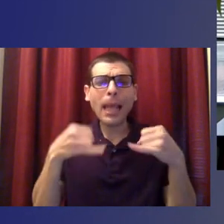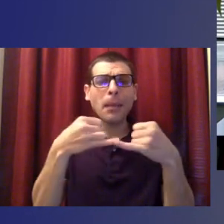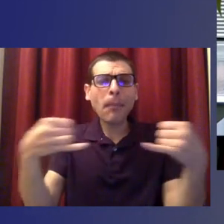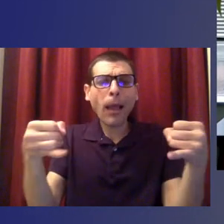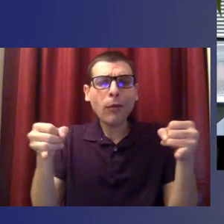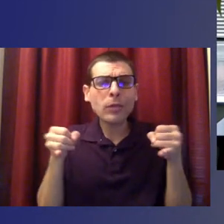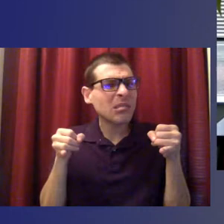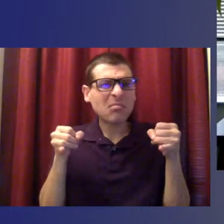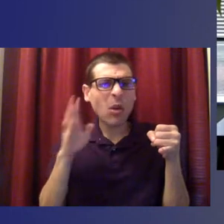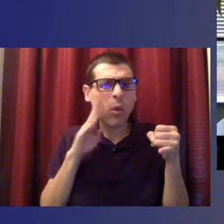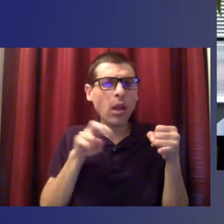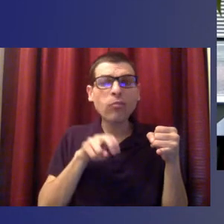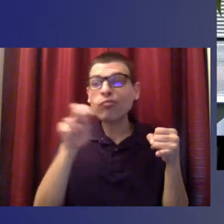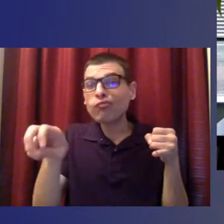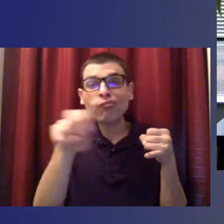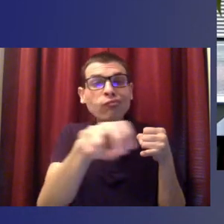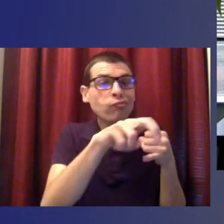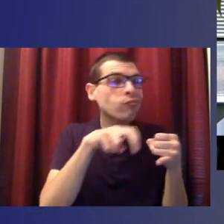can find affordable rent.